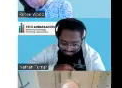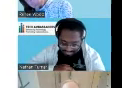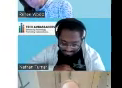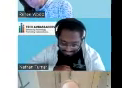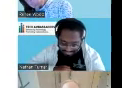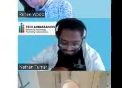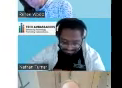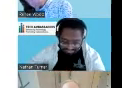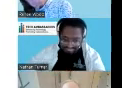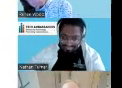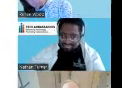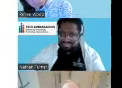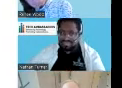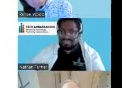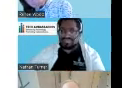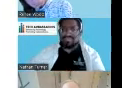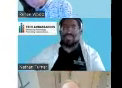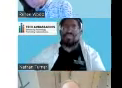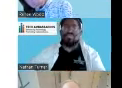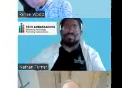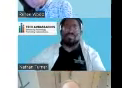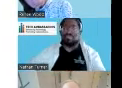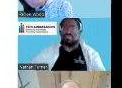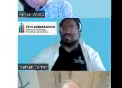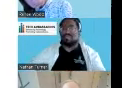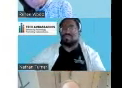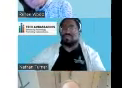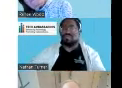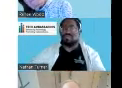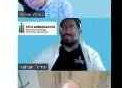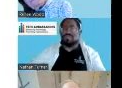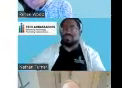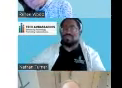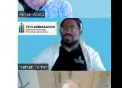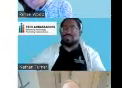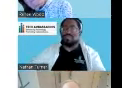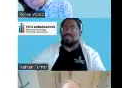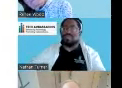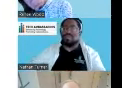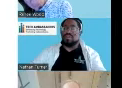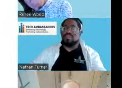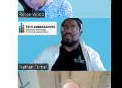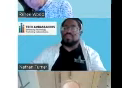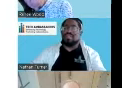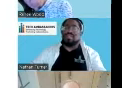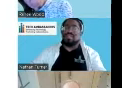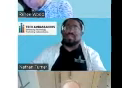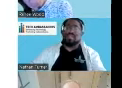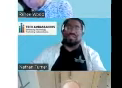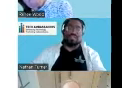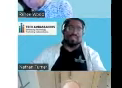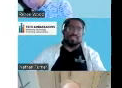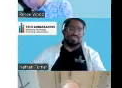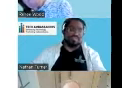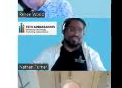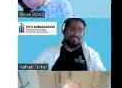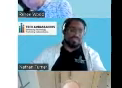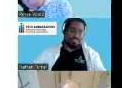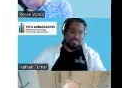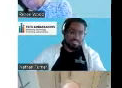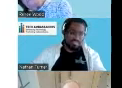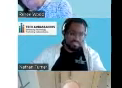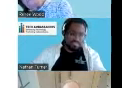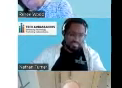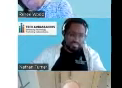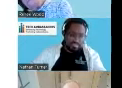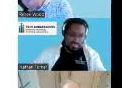So be thinking again of yourself, or if you're a provider, or if you have anyone in your care at all who is a person with